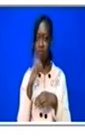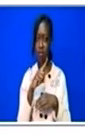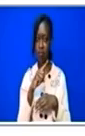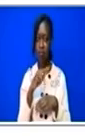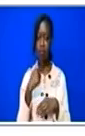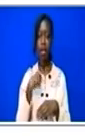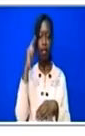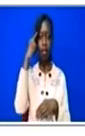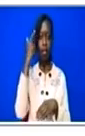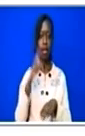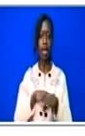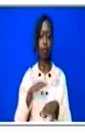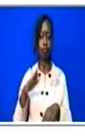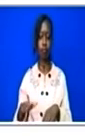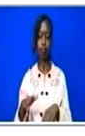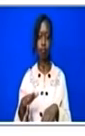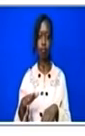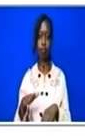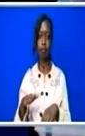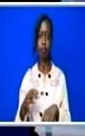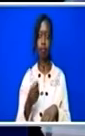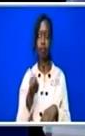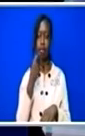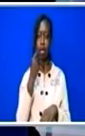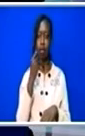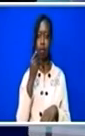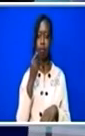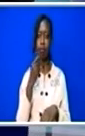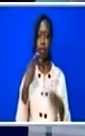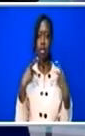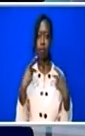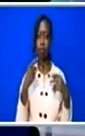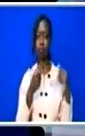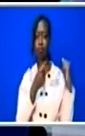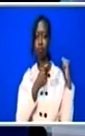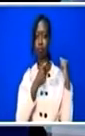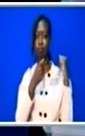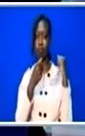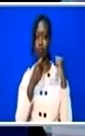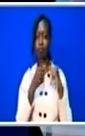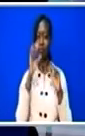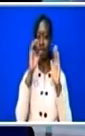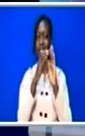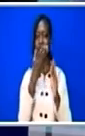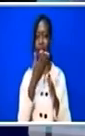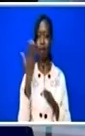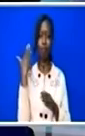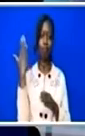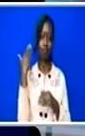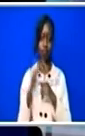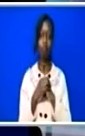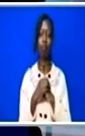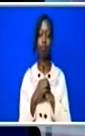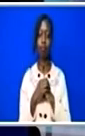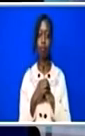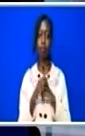that good. medicine which had this old guy with a hat carrying a whole Oh, fish? very Now that was the good. picture on the Very the good. medicine, Now, yeah. when